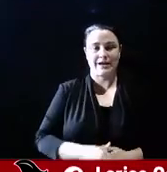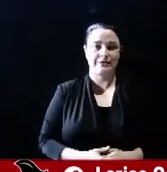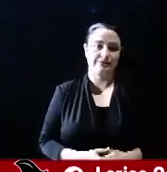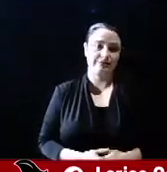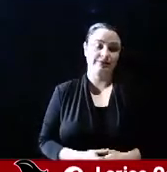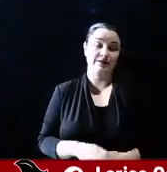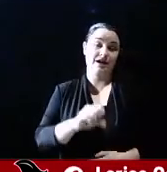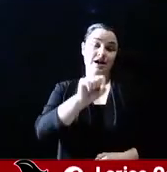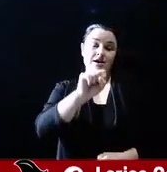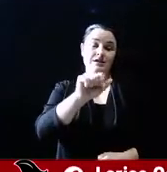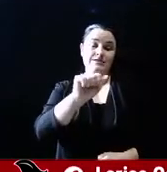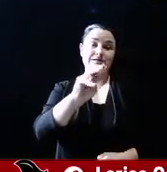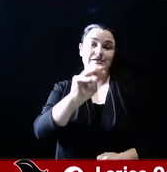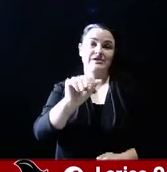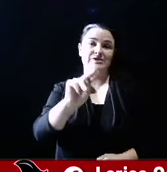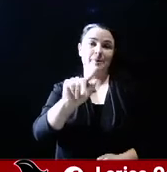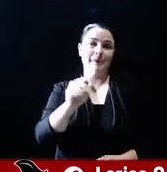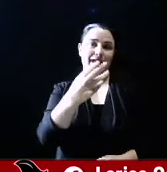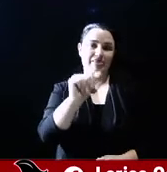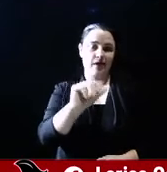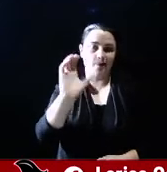Samantha Cortez.